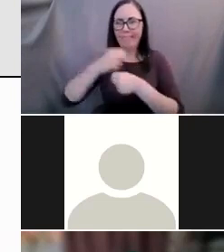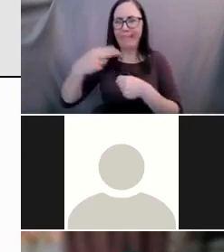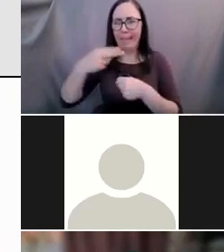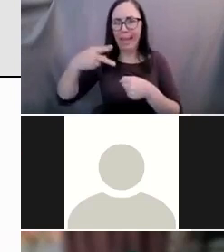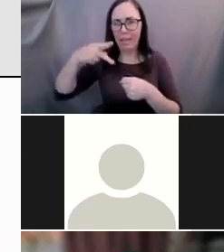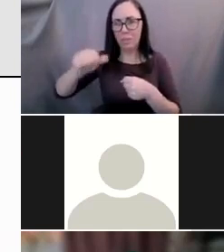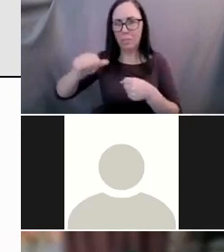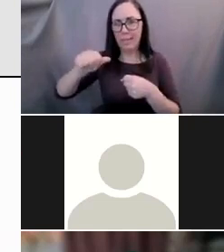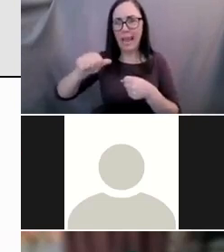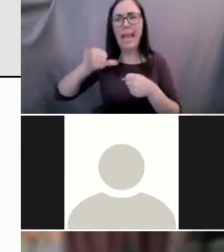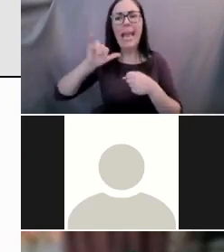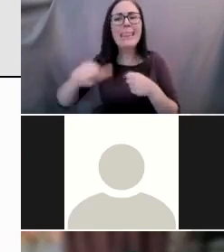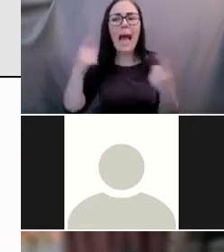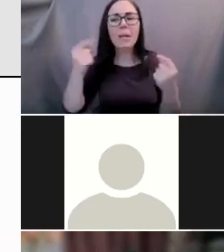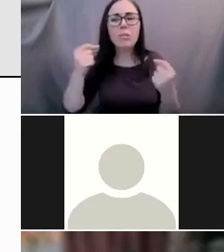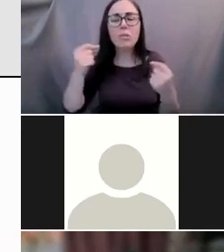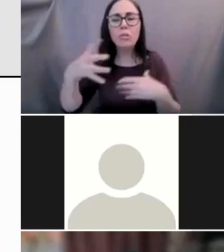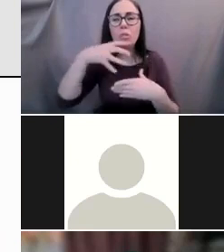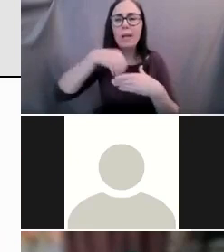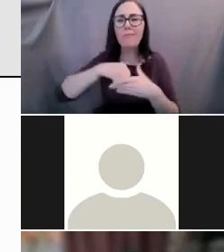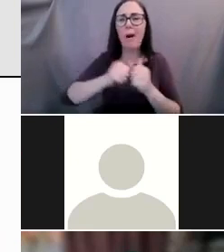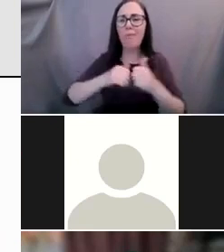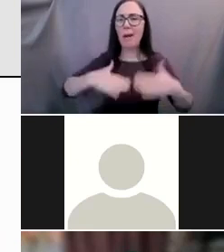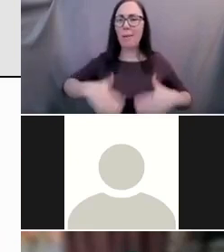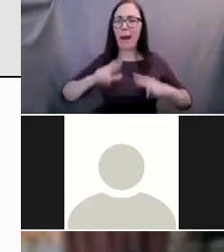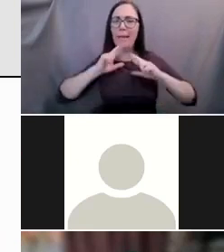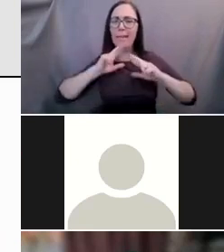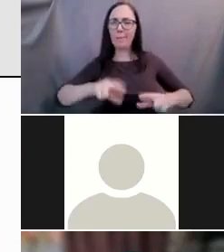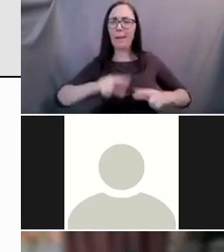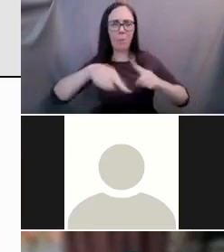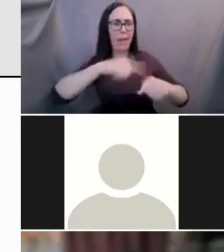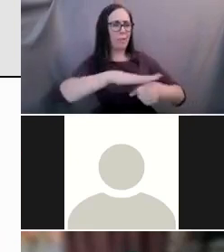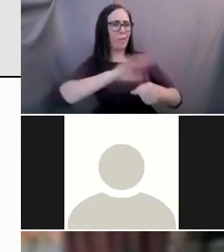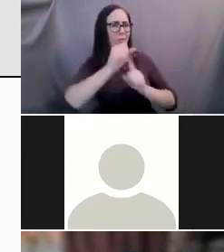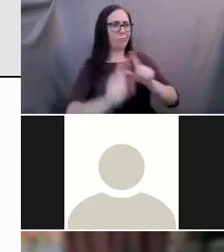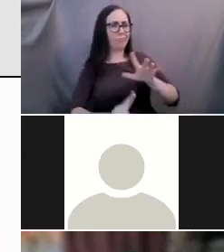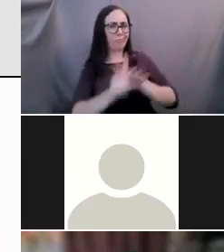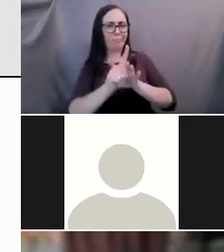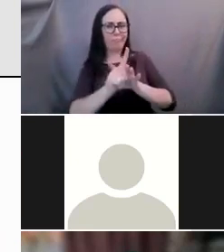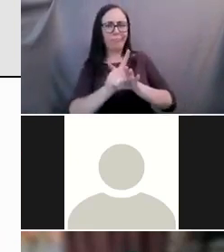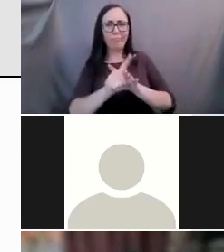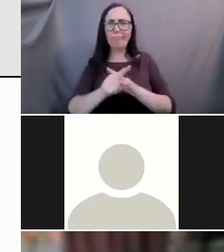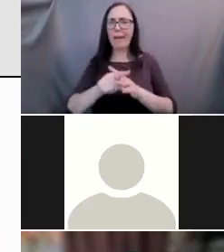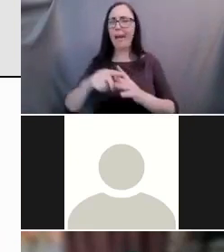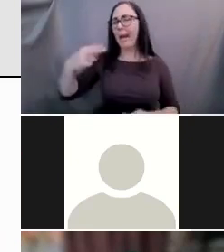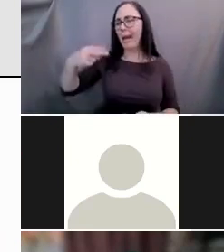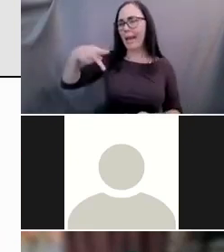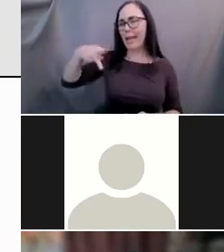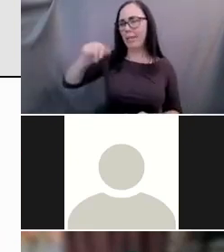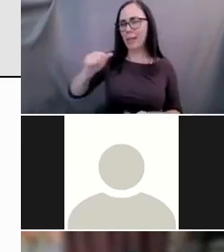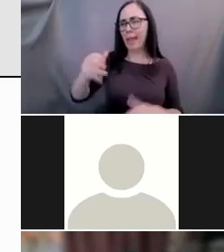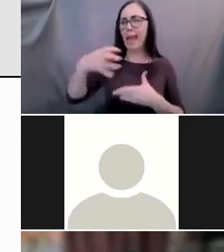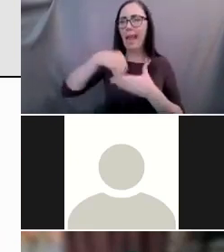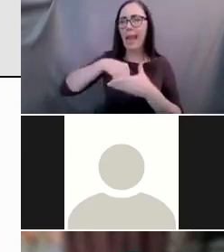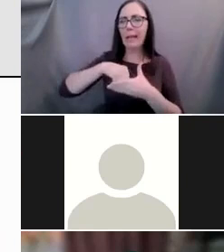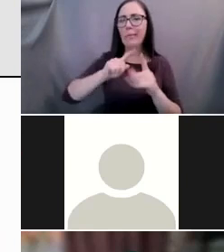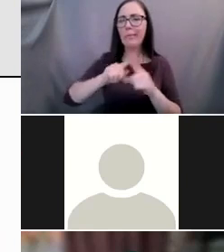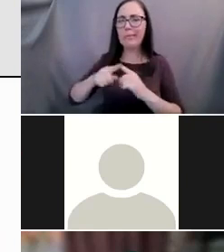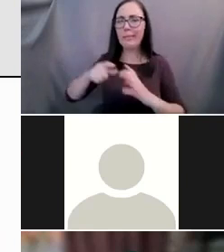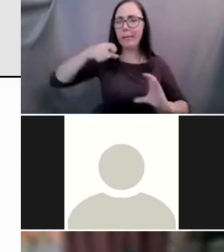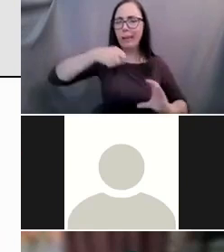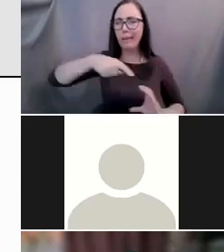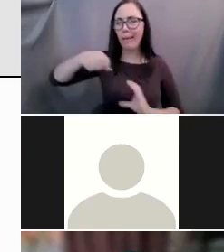to stress. The HPA axis includes a group of hormone-secreting glands from the nervous and